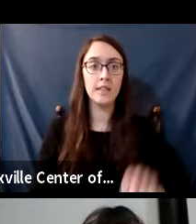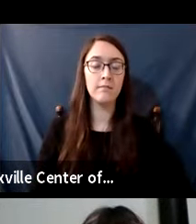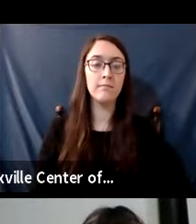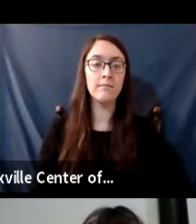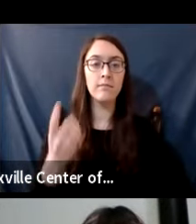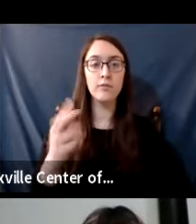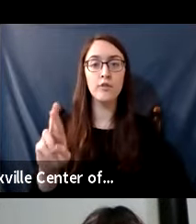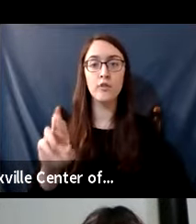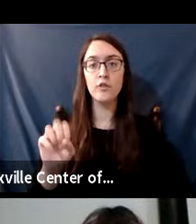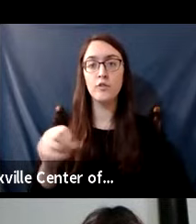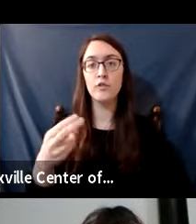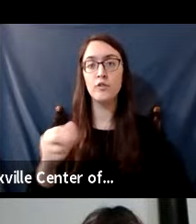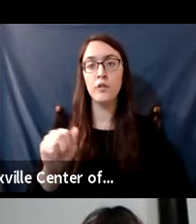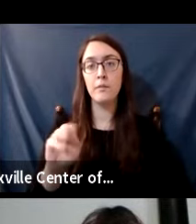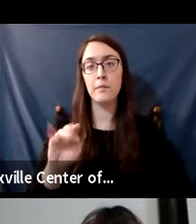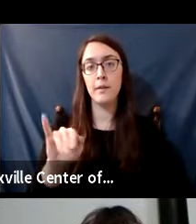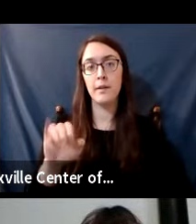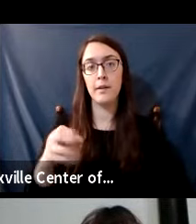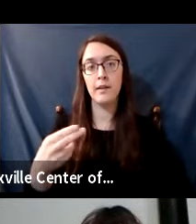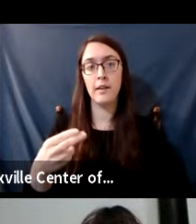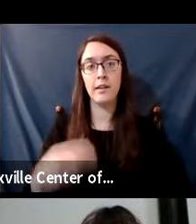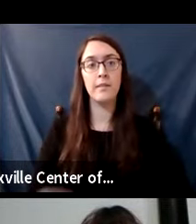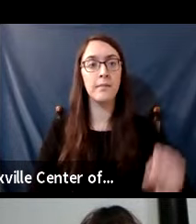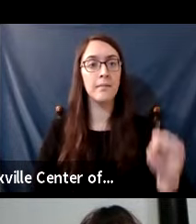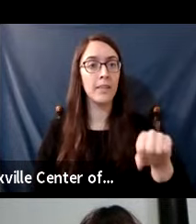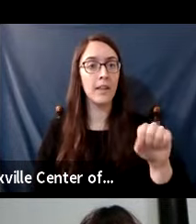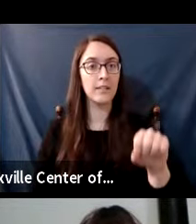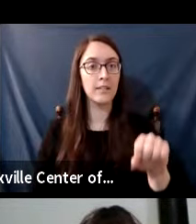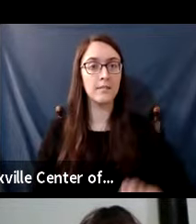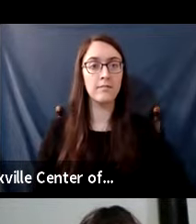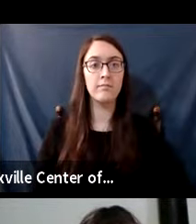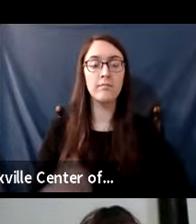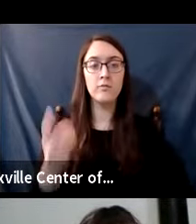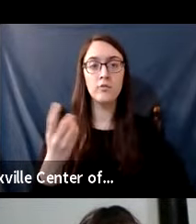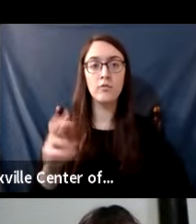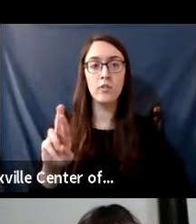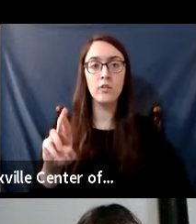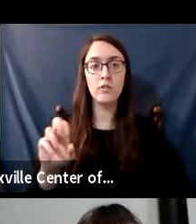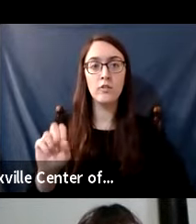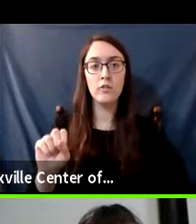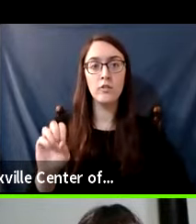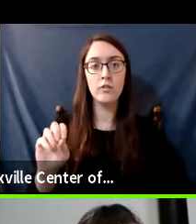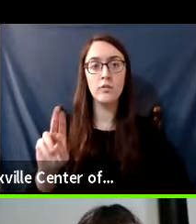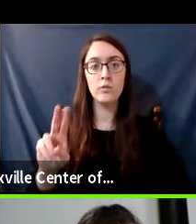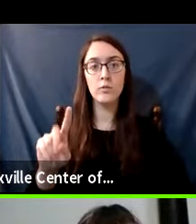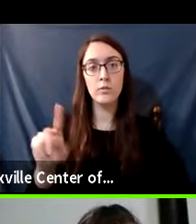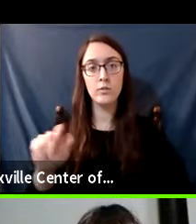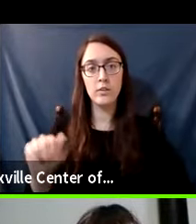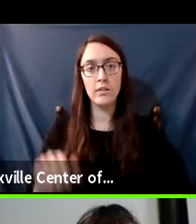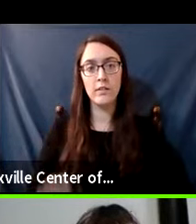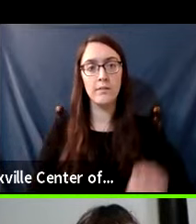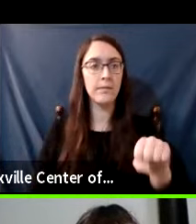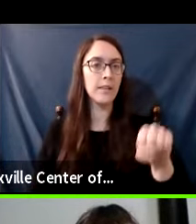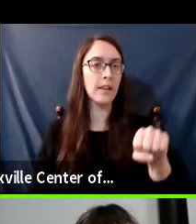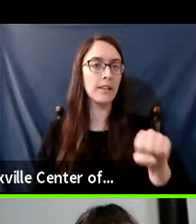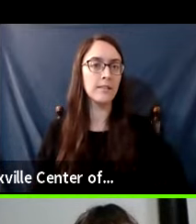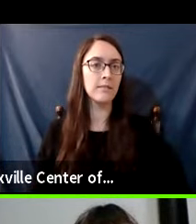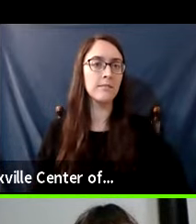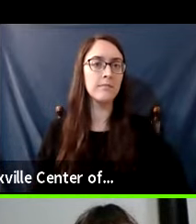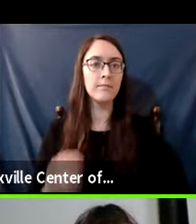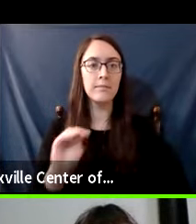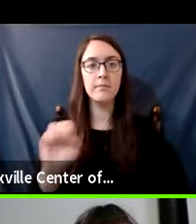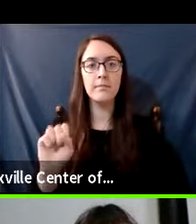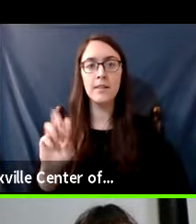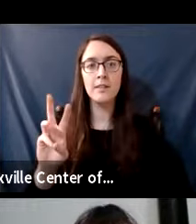Dr. Shamia, Yes. Dr. Souza, Yes. Ms.